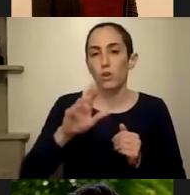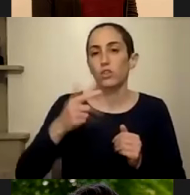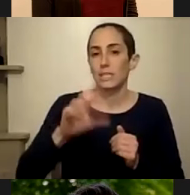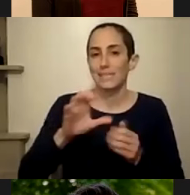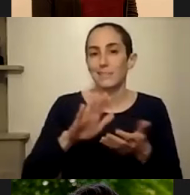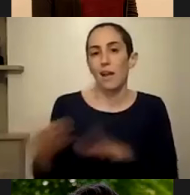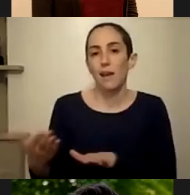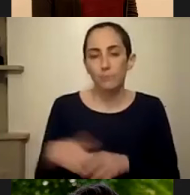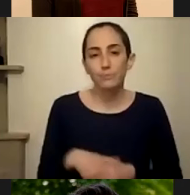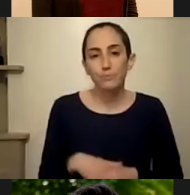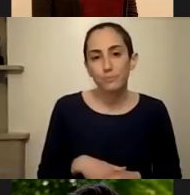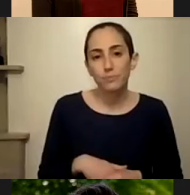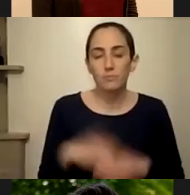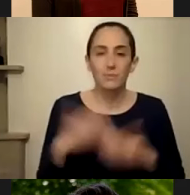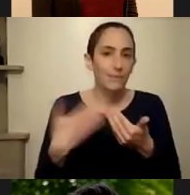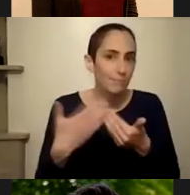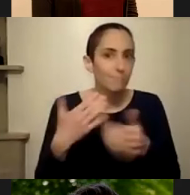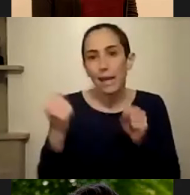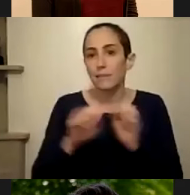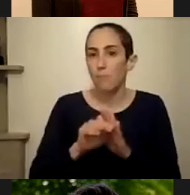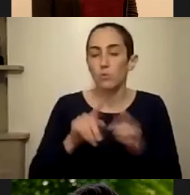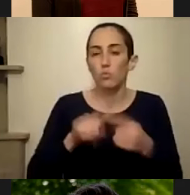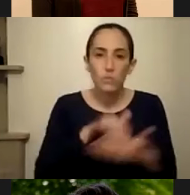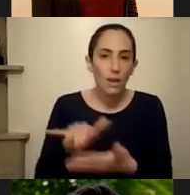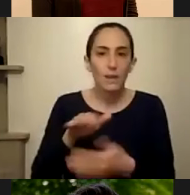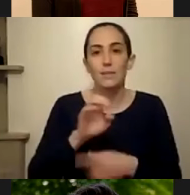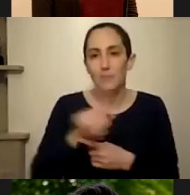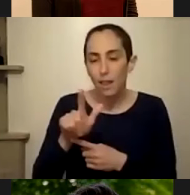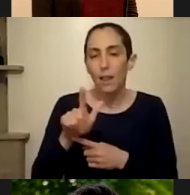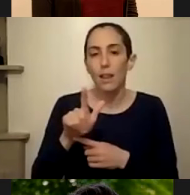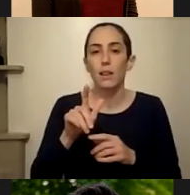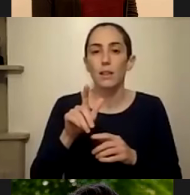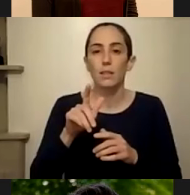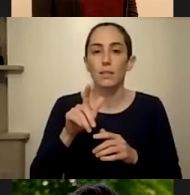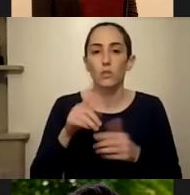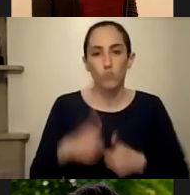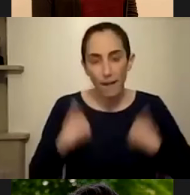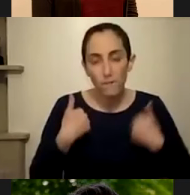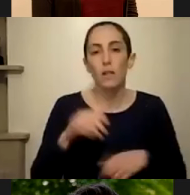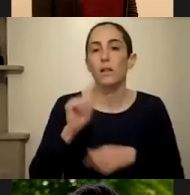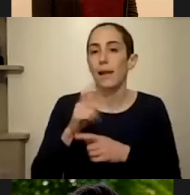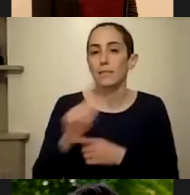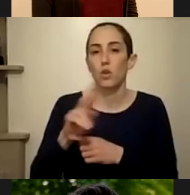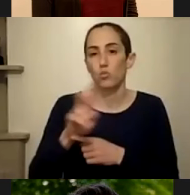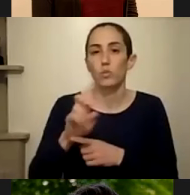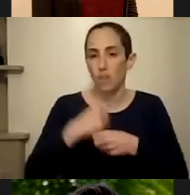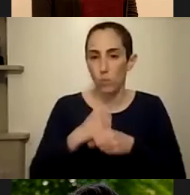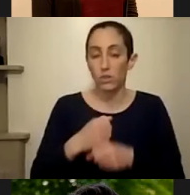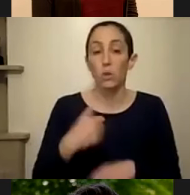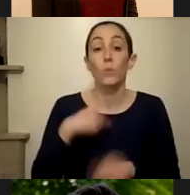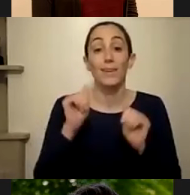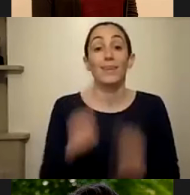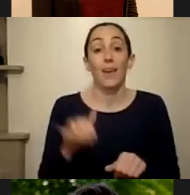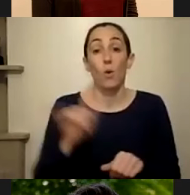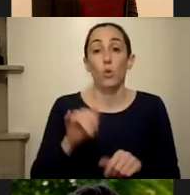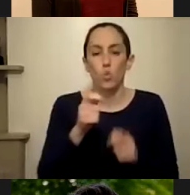study cell survival and axon regeneration. And also we can easily manipulate